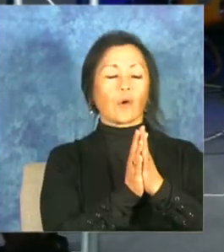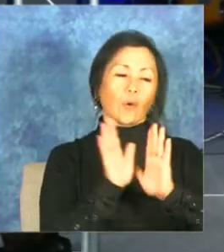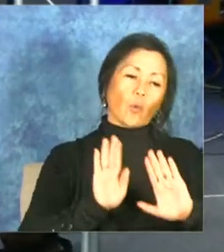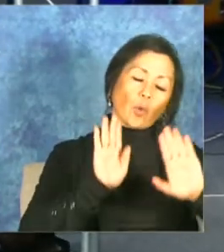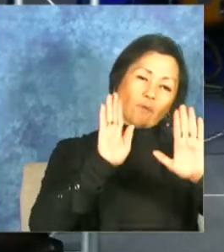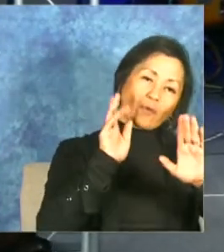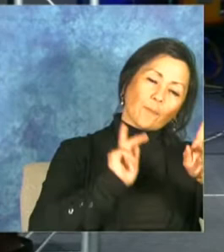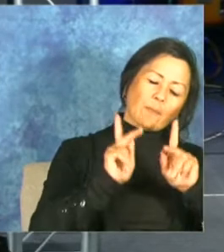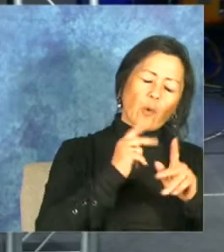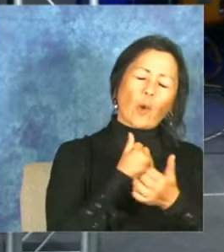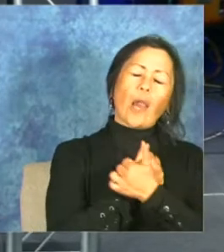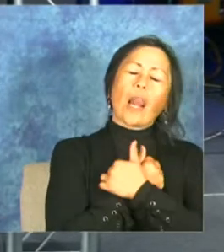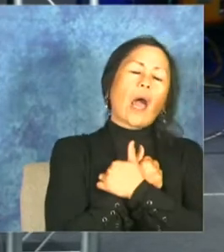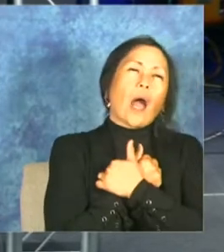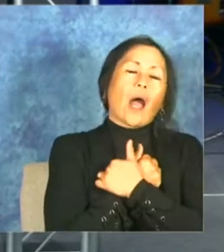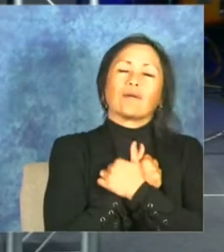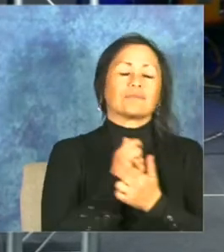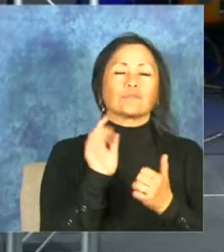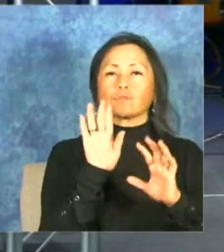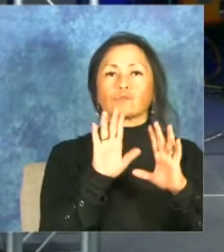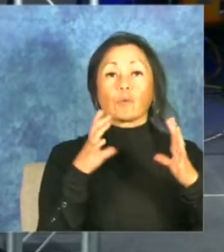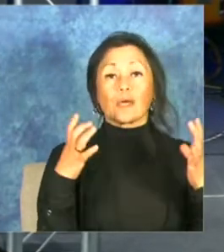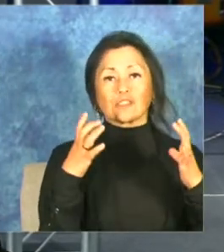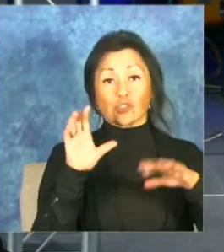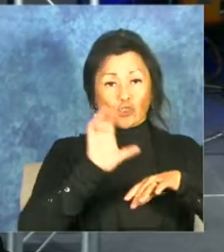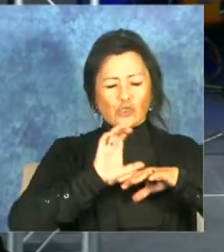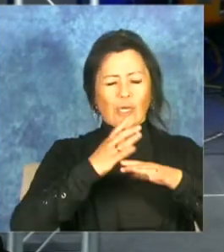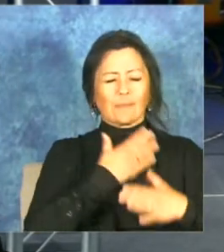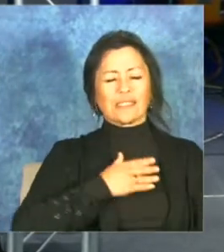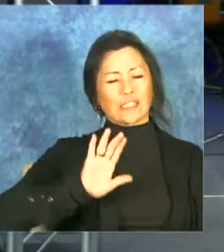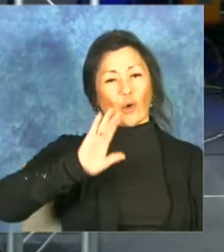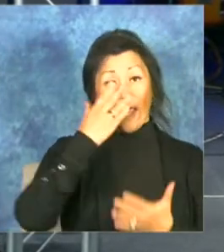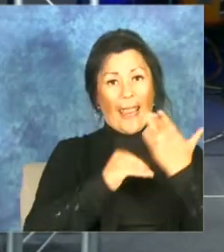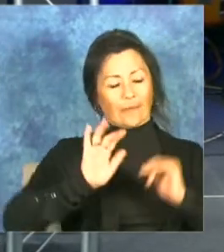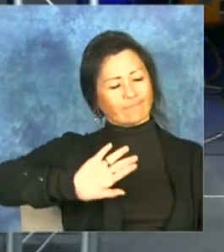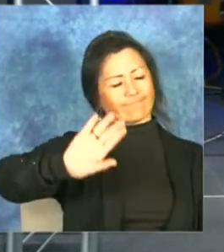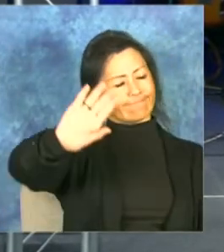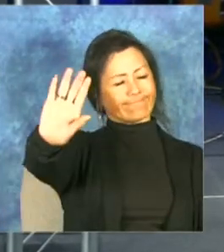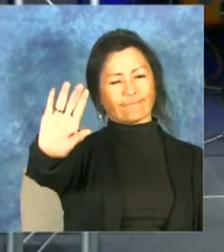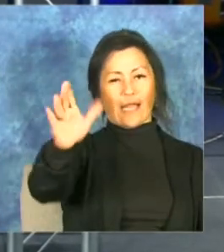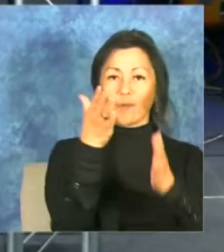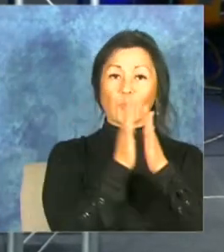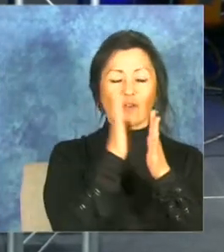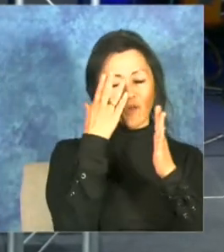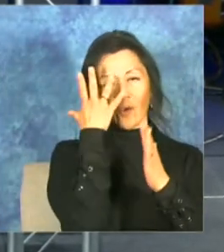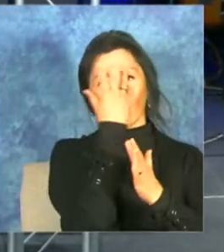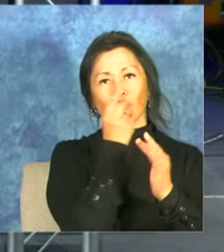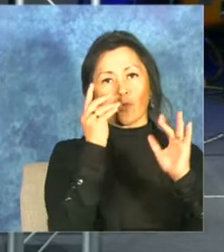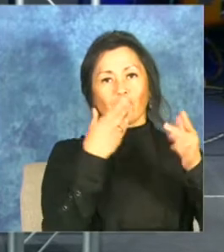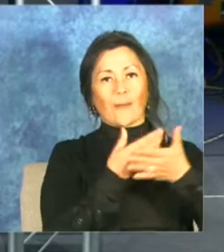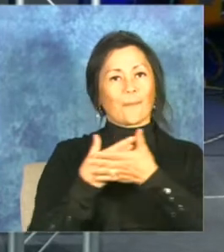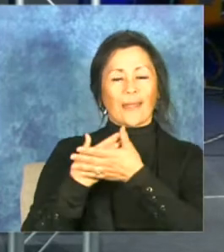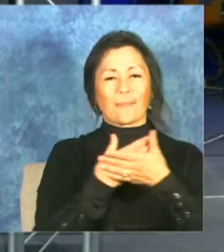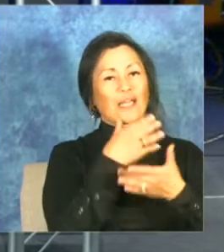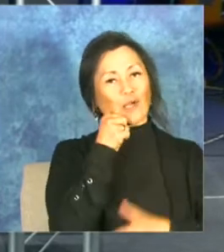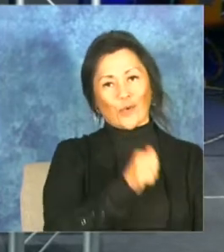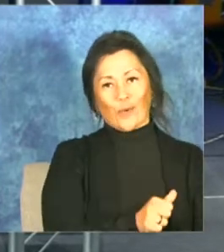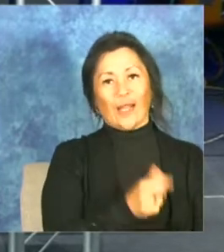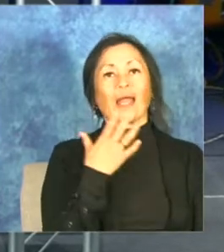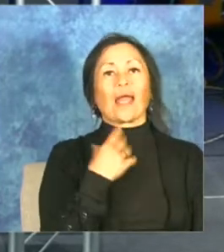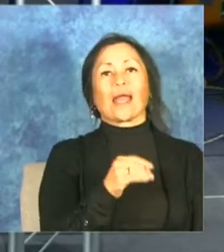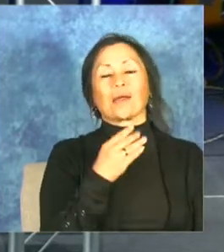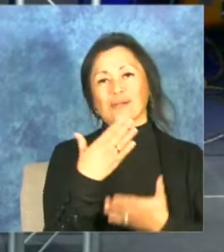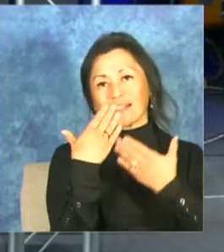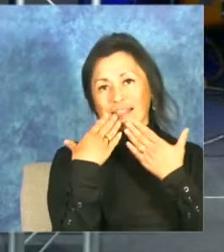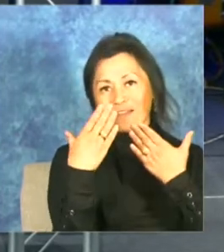and we love them so much, and we want to pray. So church, would you stretch out a hand with me today, and let's pray for this beautiful baby girl, and let's just